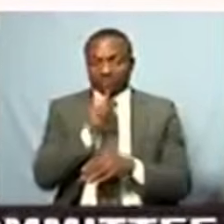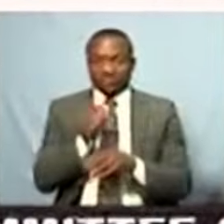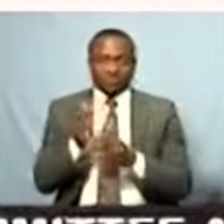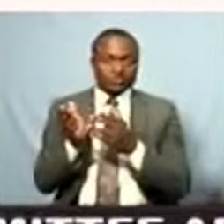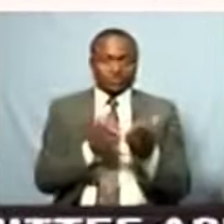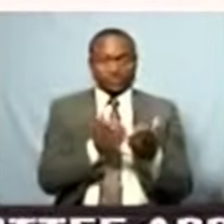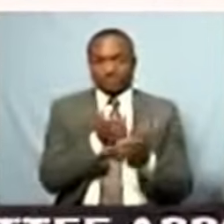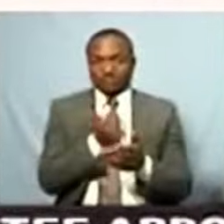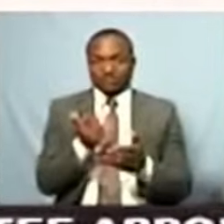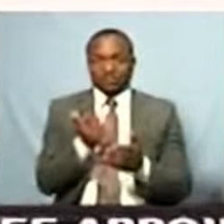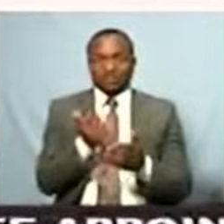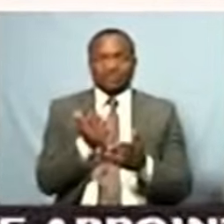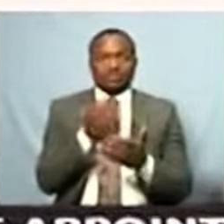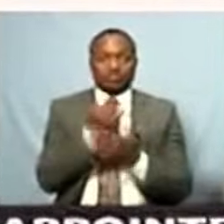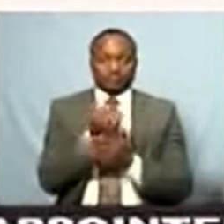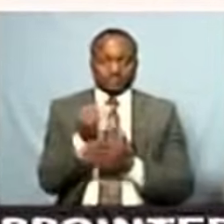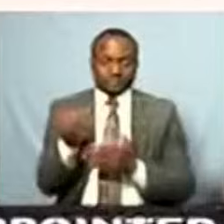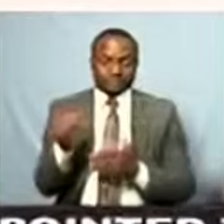any contention.